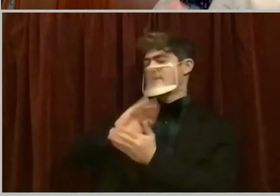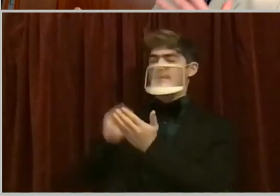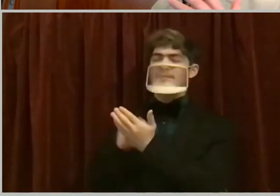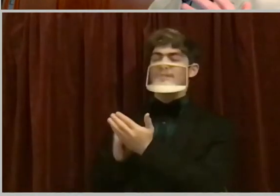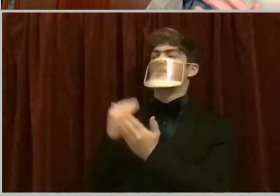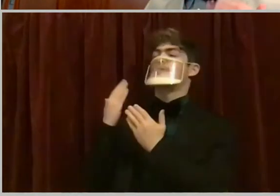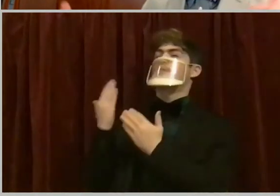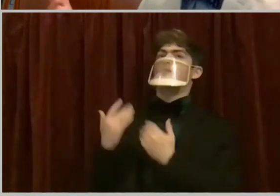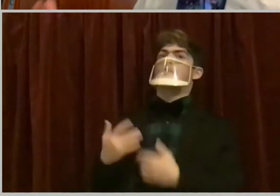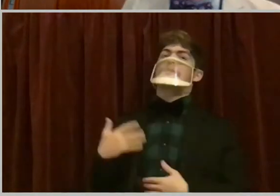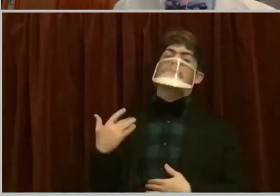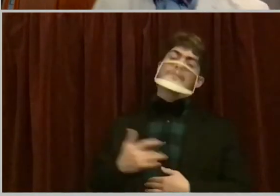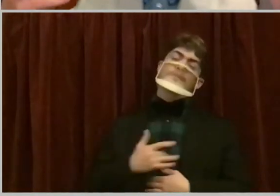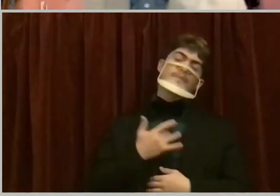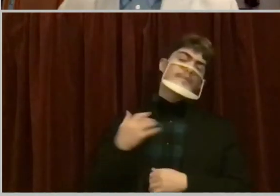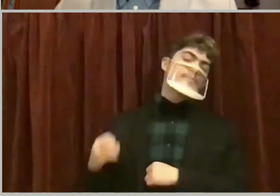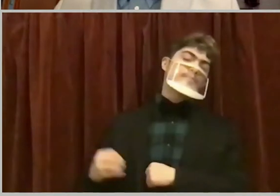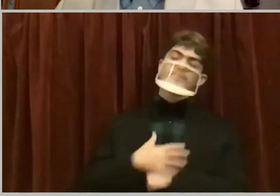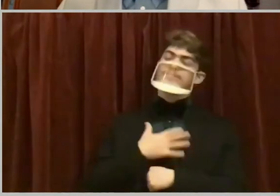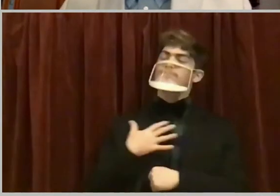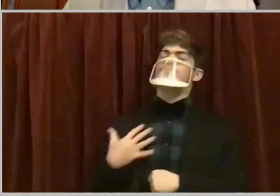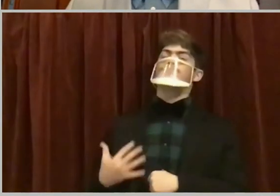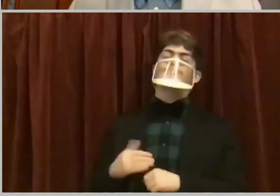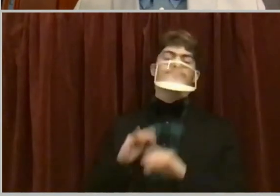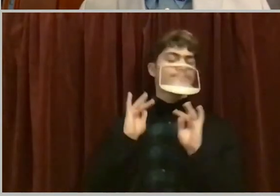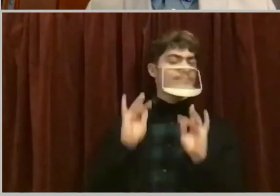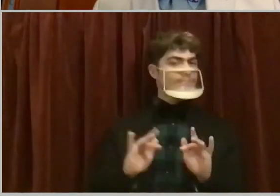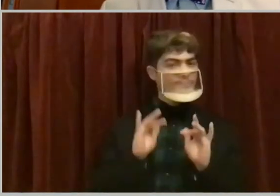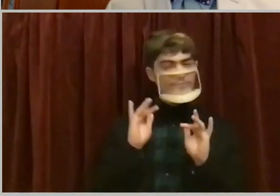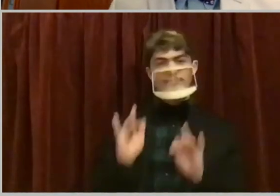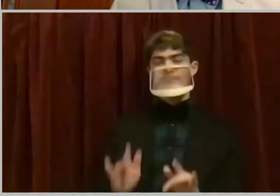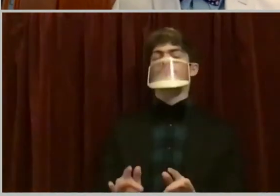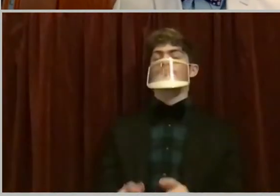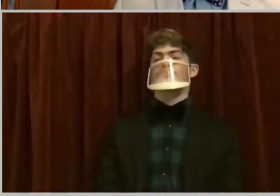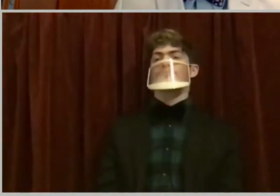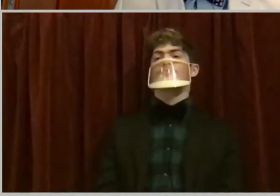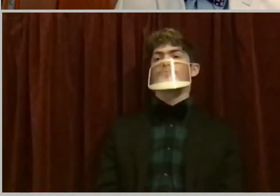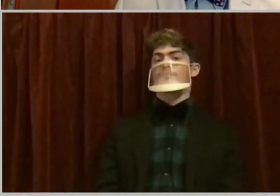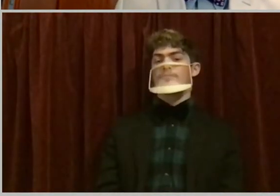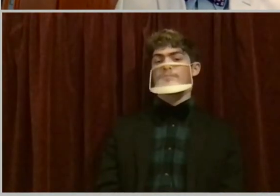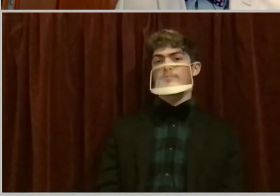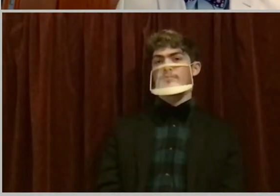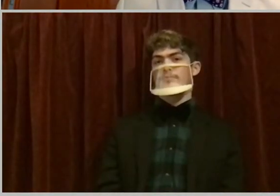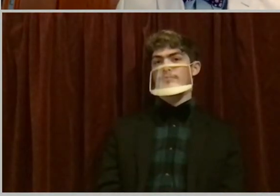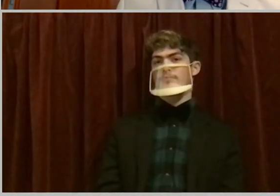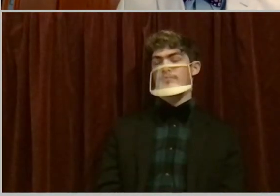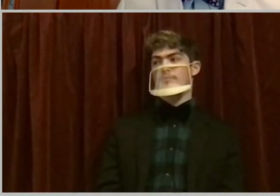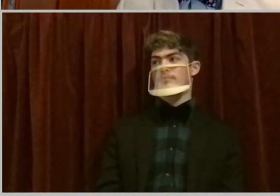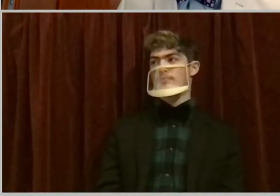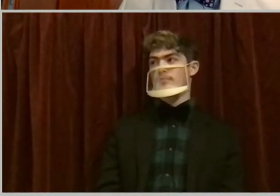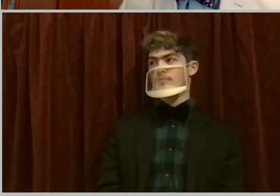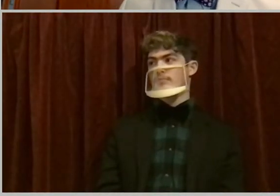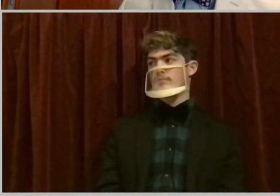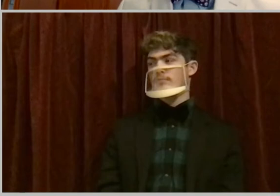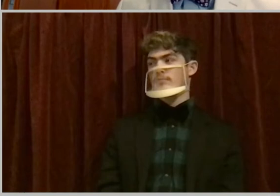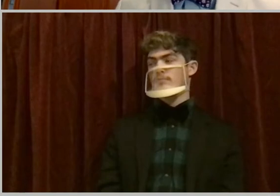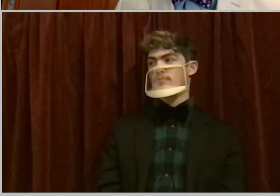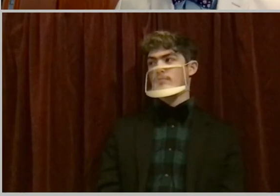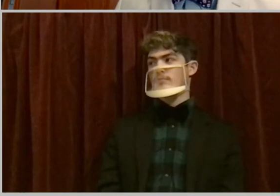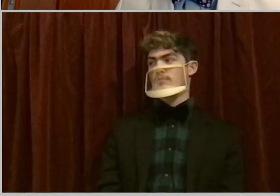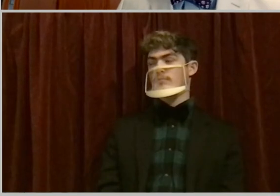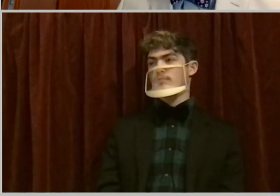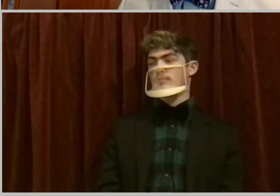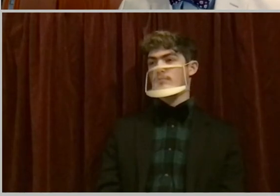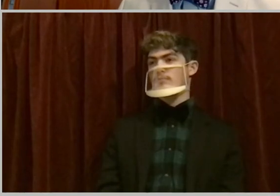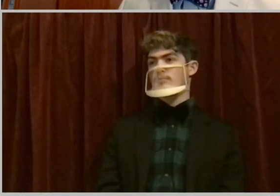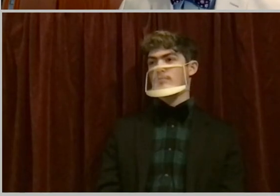us grace and lift us up from any kind of punishment, just like it has happened time